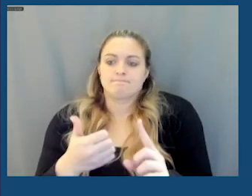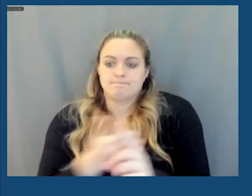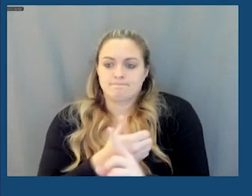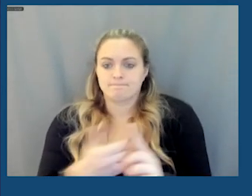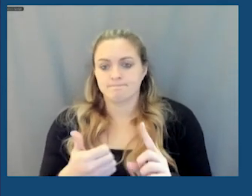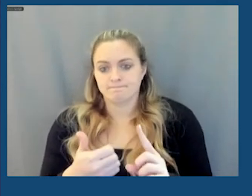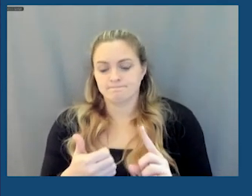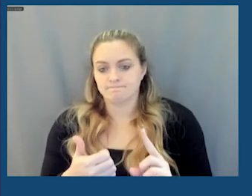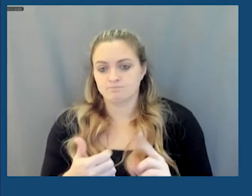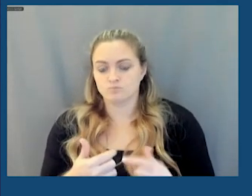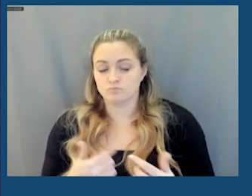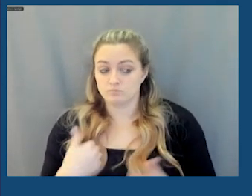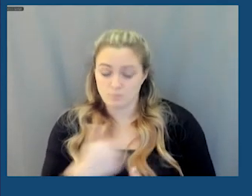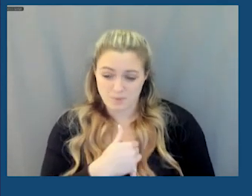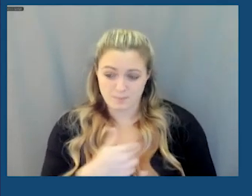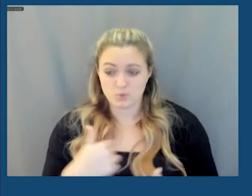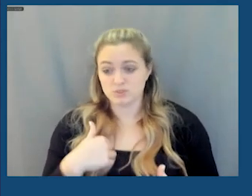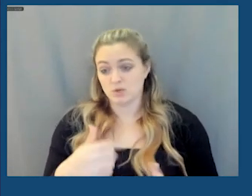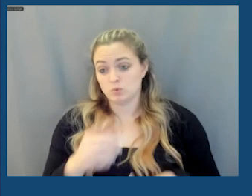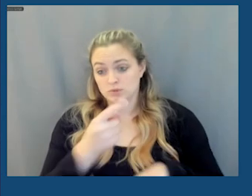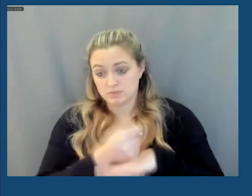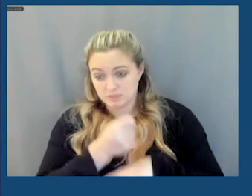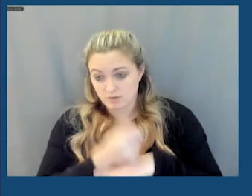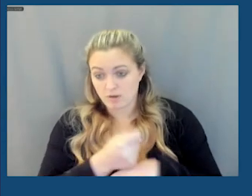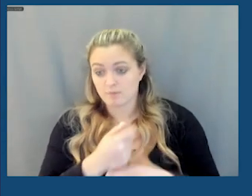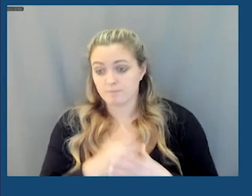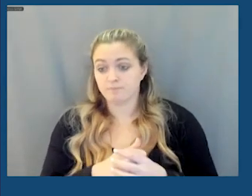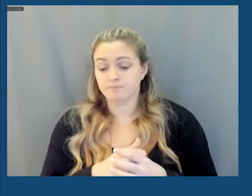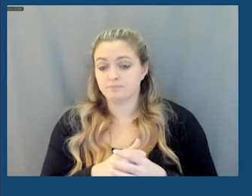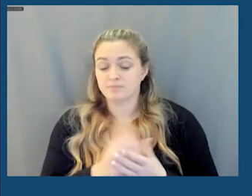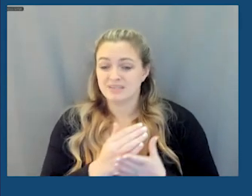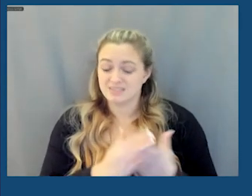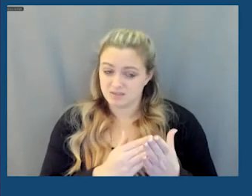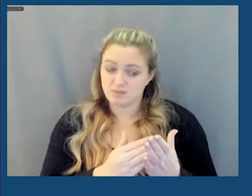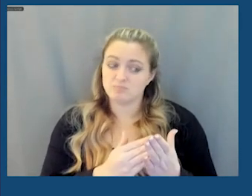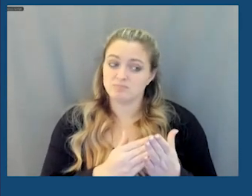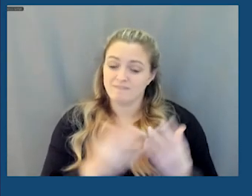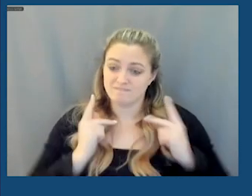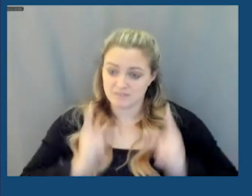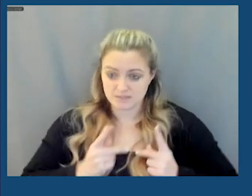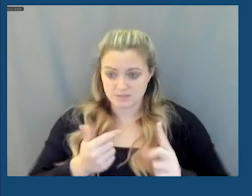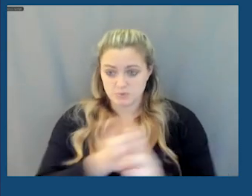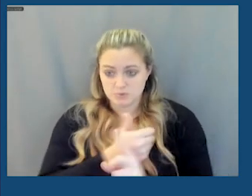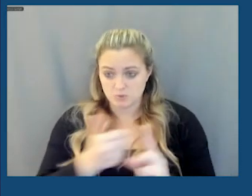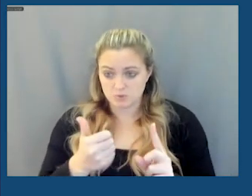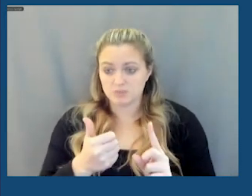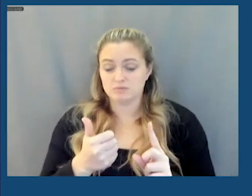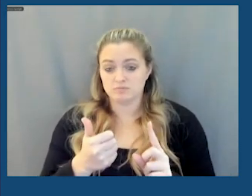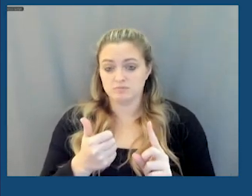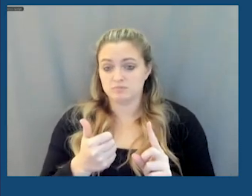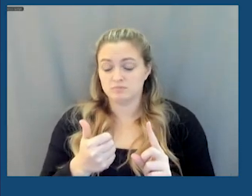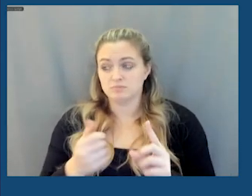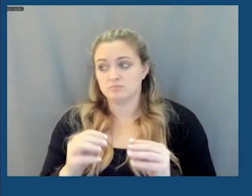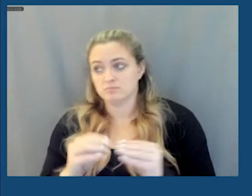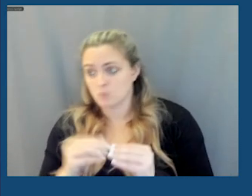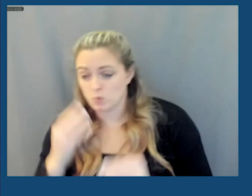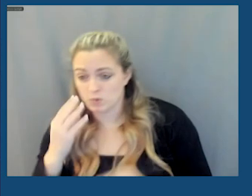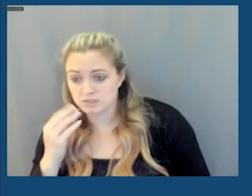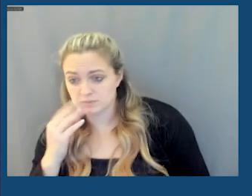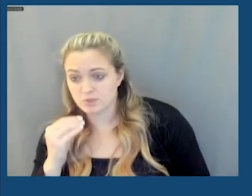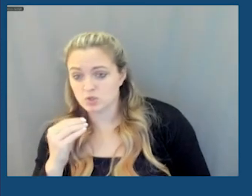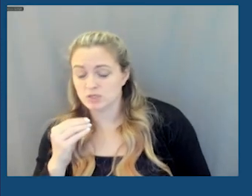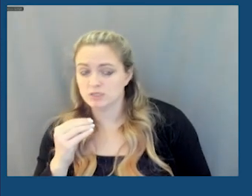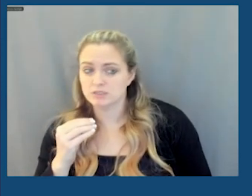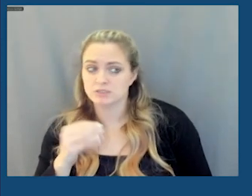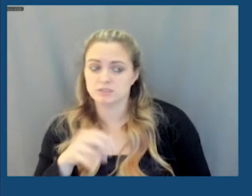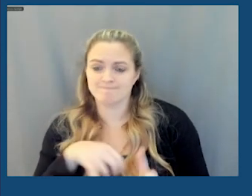as that members of our synagogue, some have been assaulted, more have experienced slurs, and